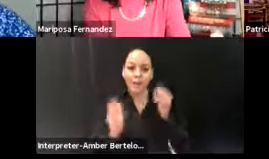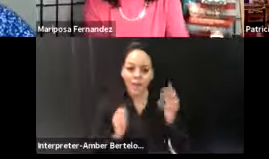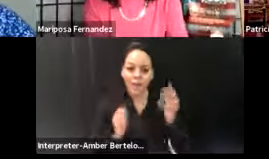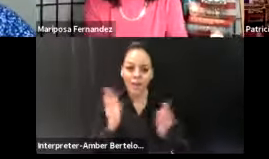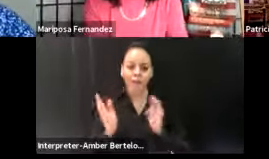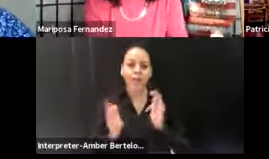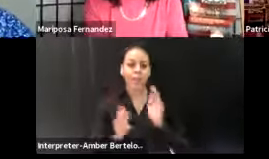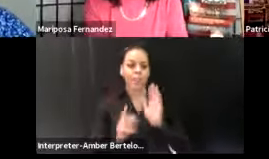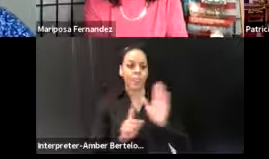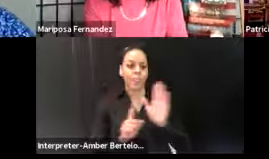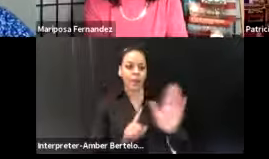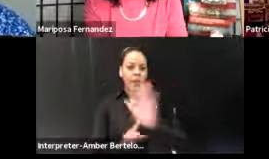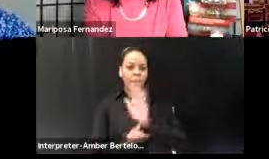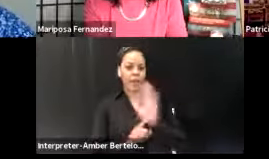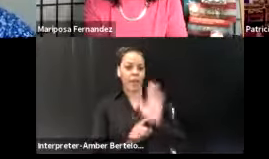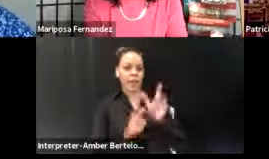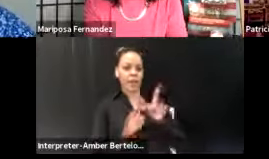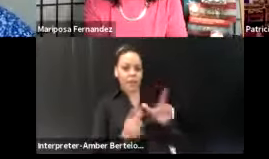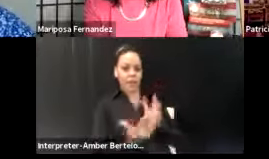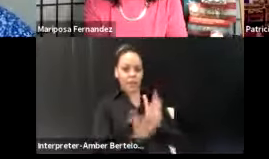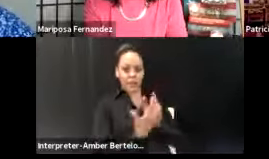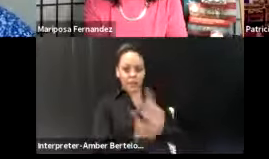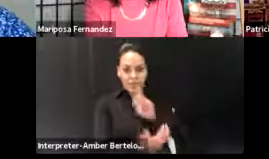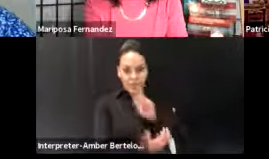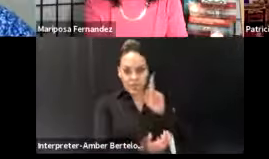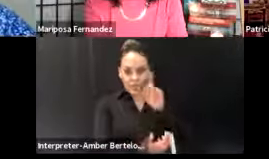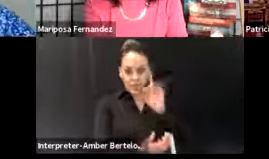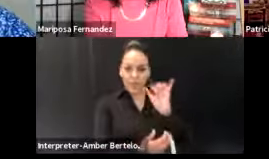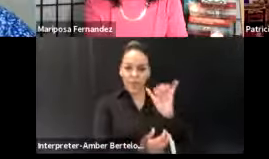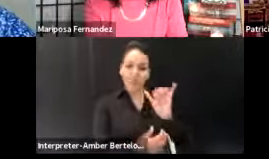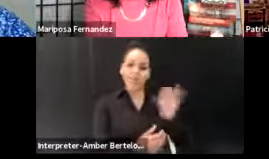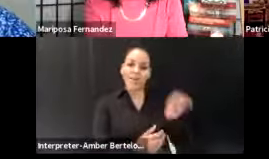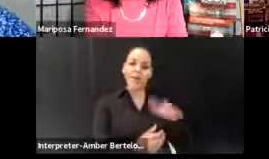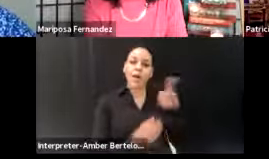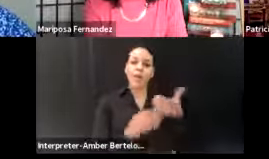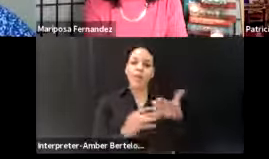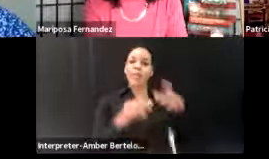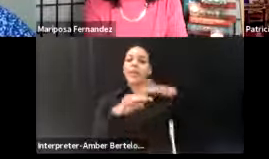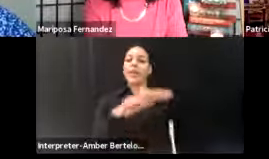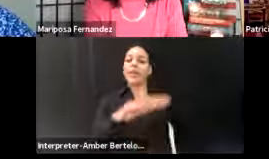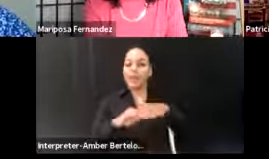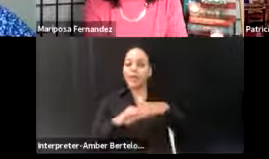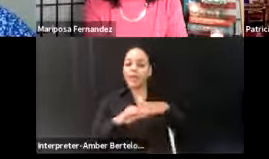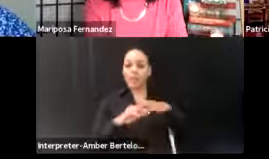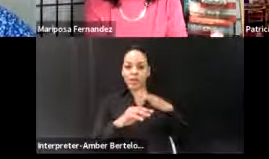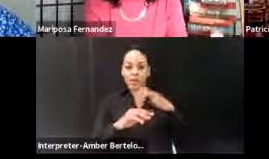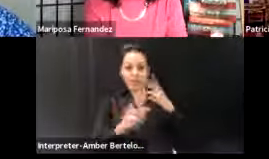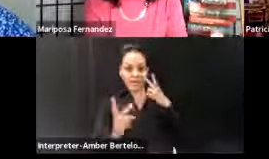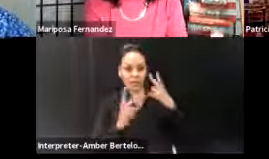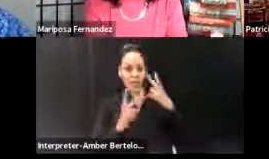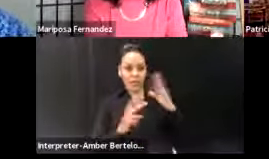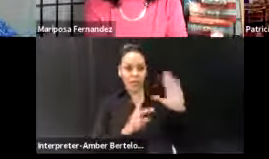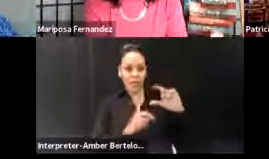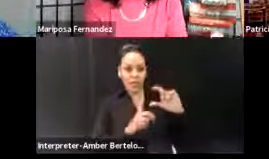in their language, it's just another texture. It's another way of seeing the